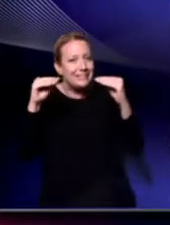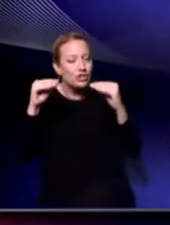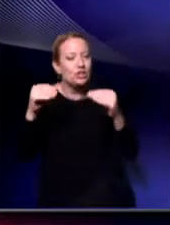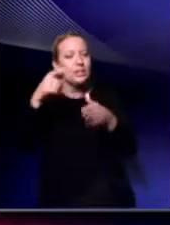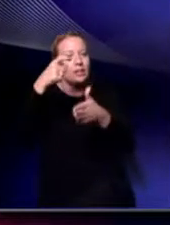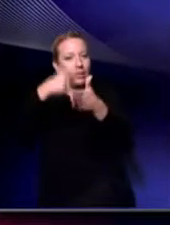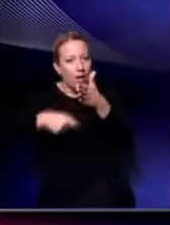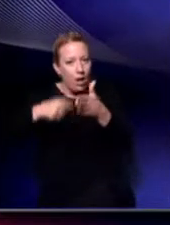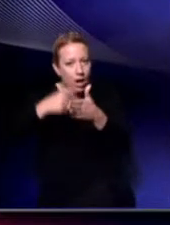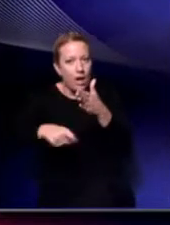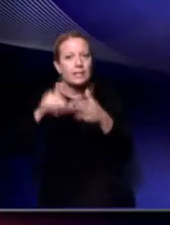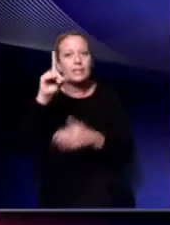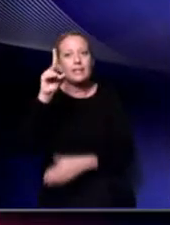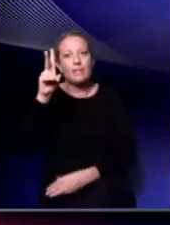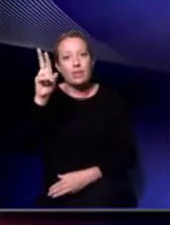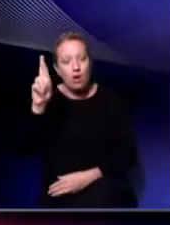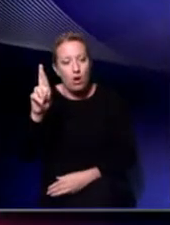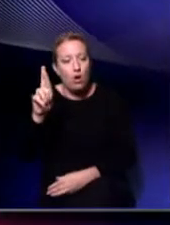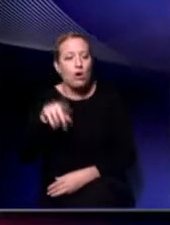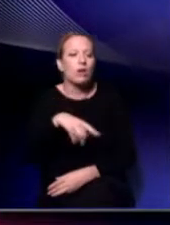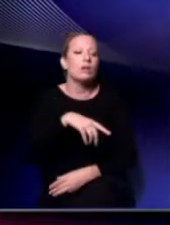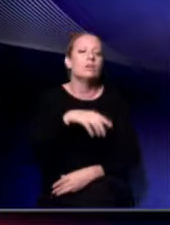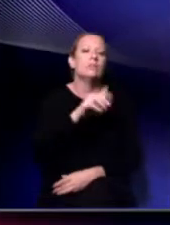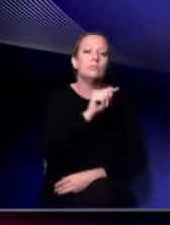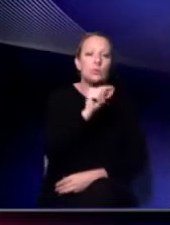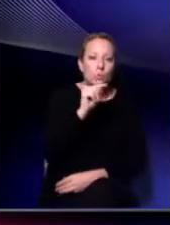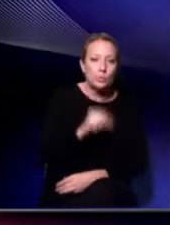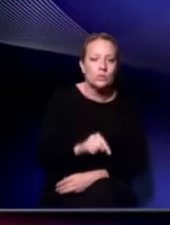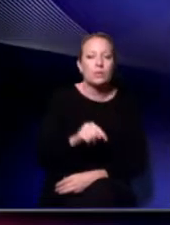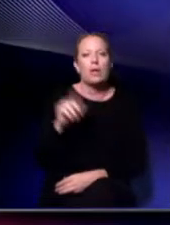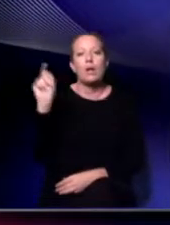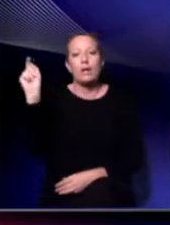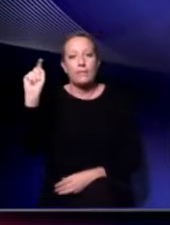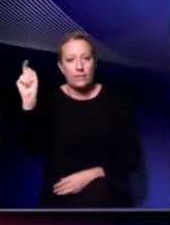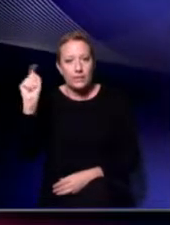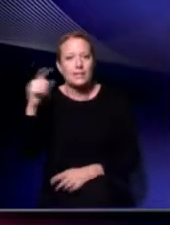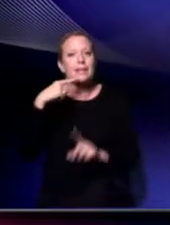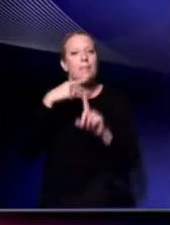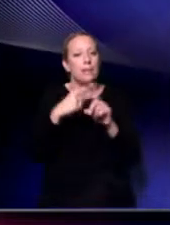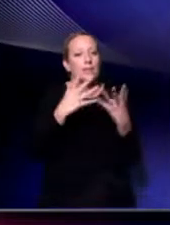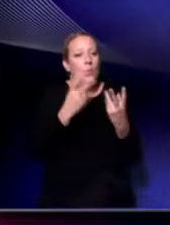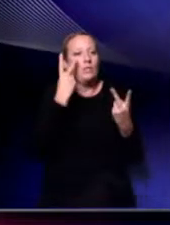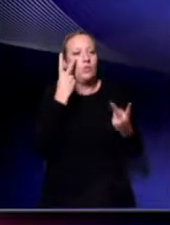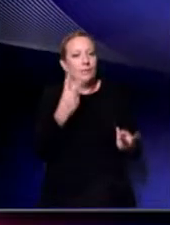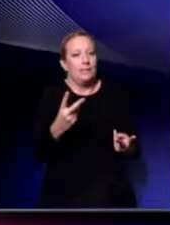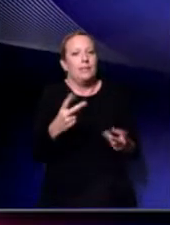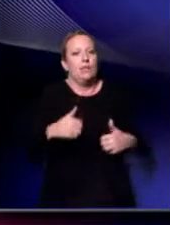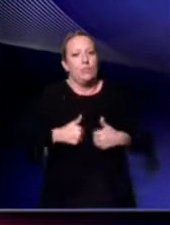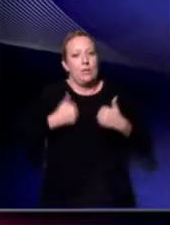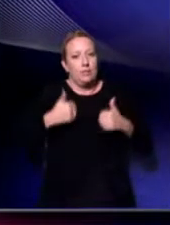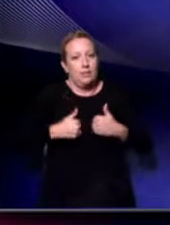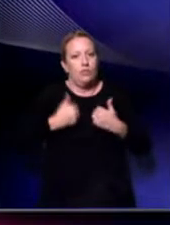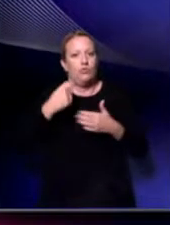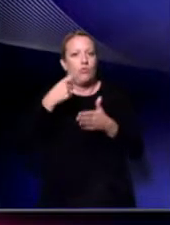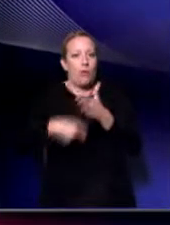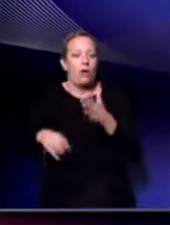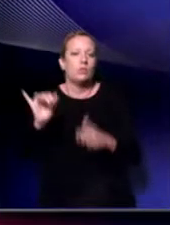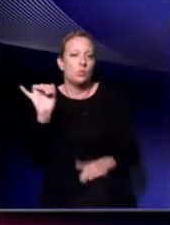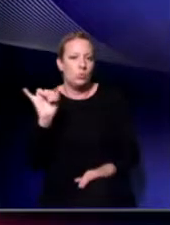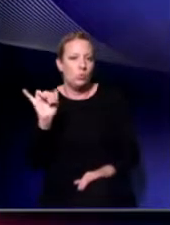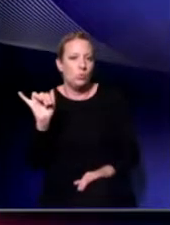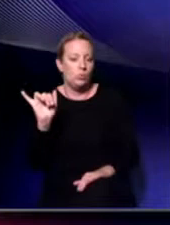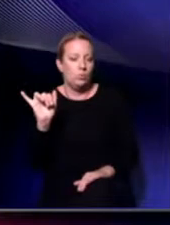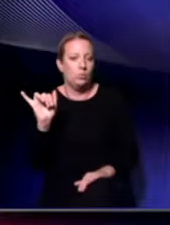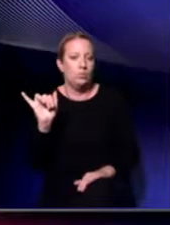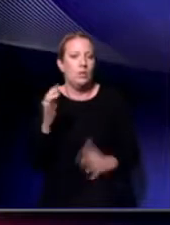students, the VI students down in Tucson, but then to take away the residential costs to see